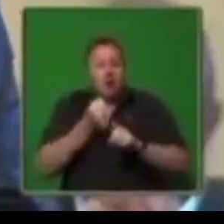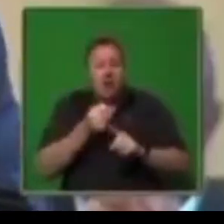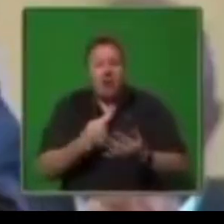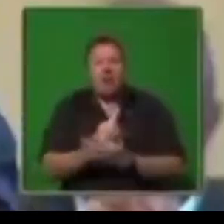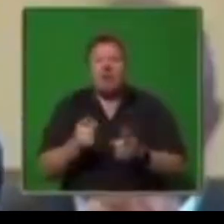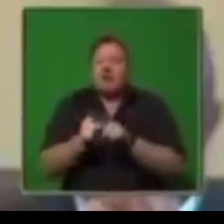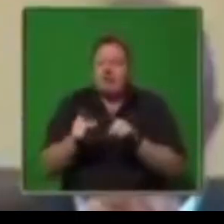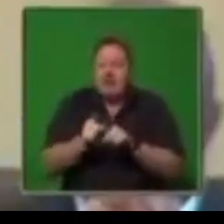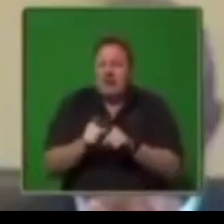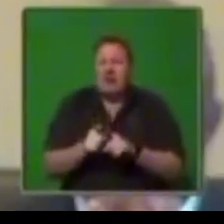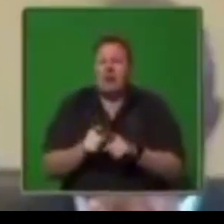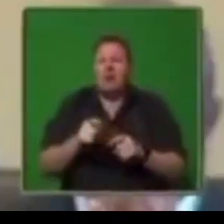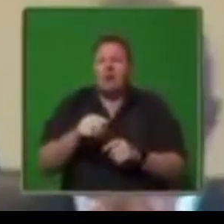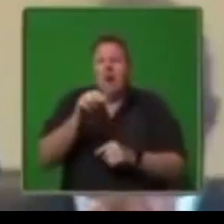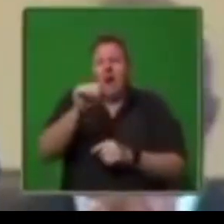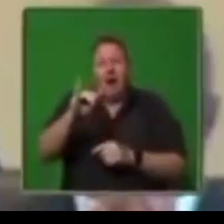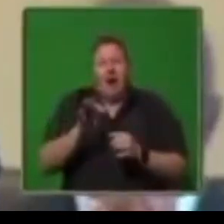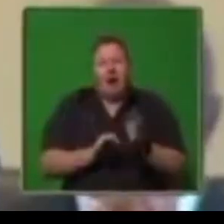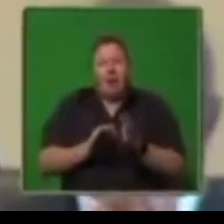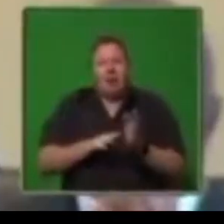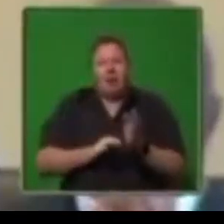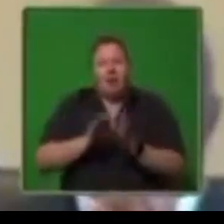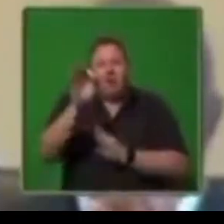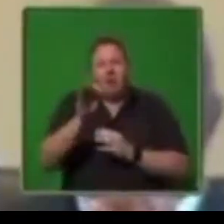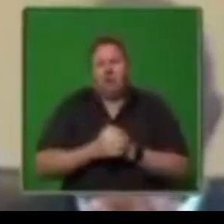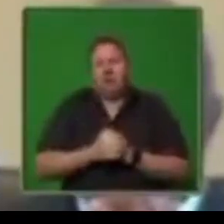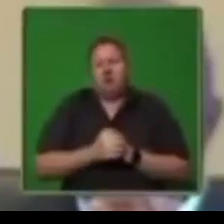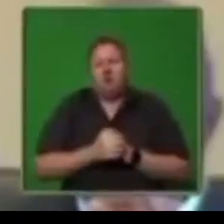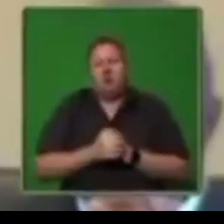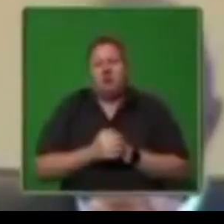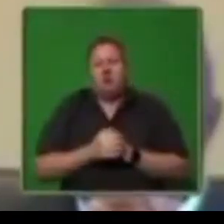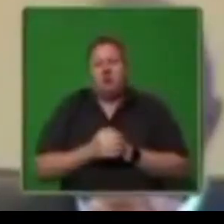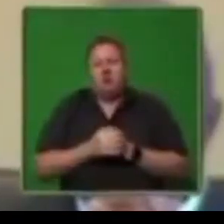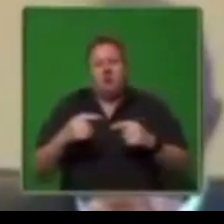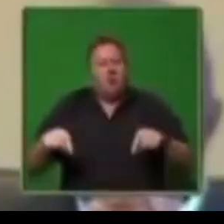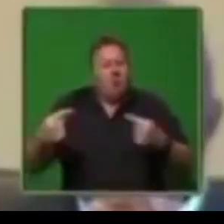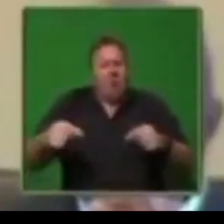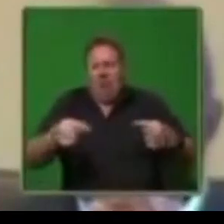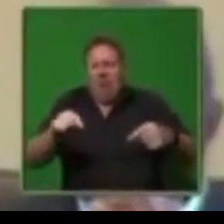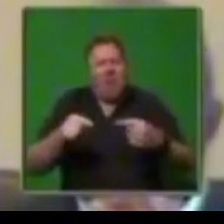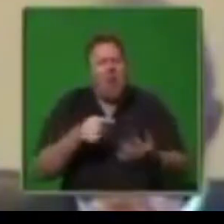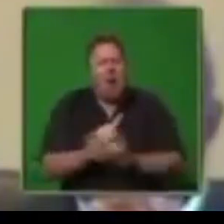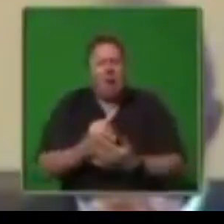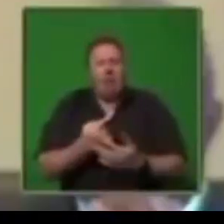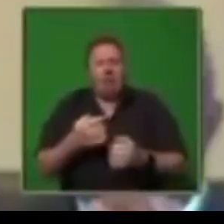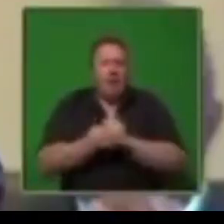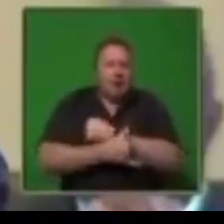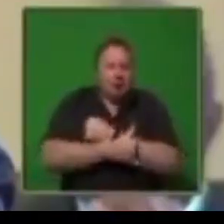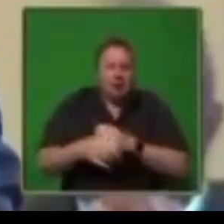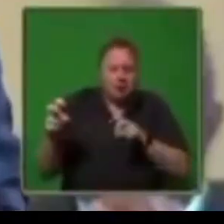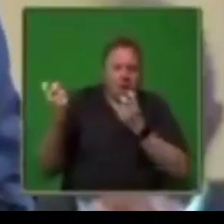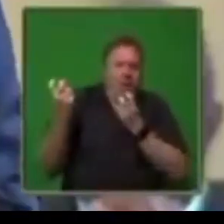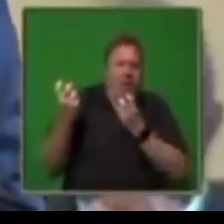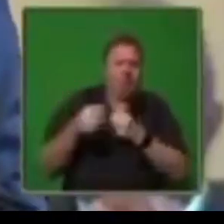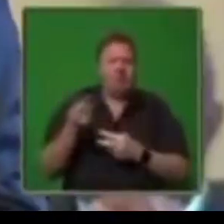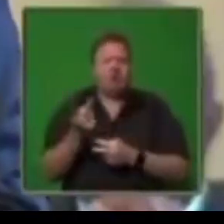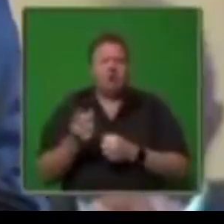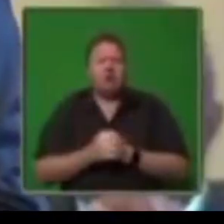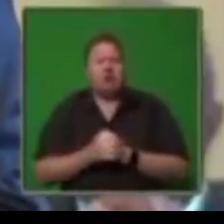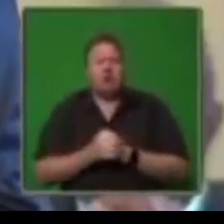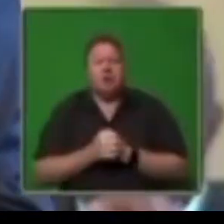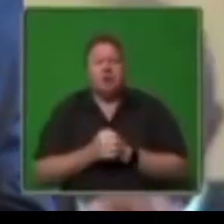advances in artificial intelligence, geopolitical tensions, and violent conflicts. In the face of these